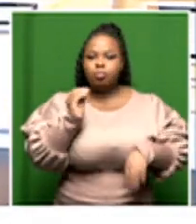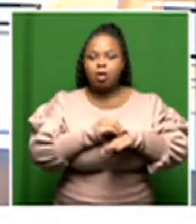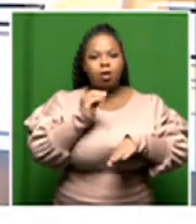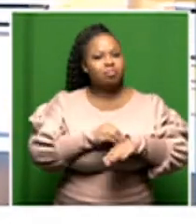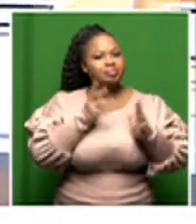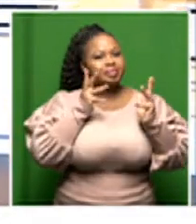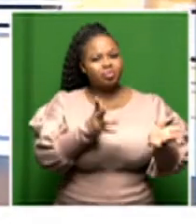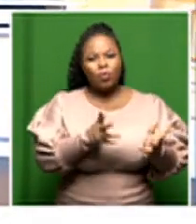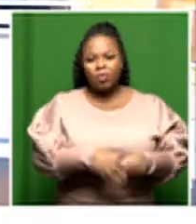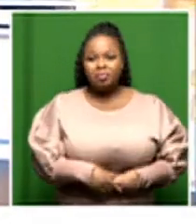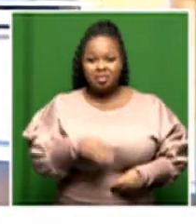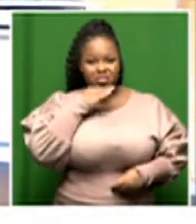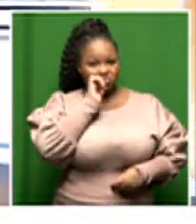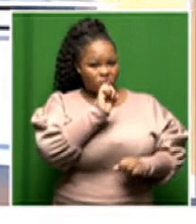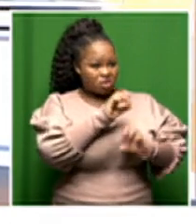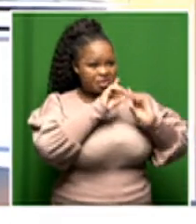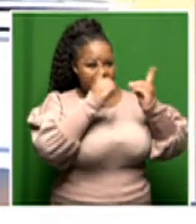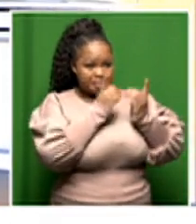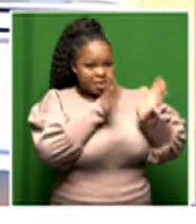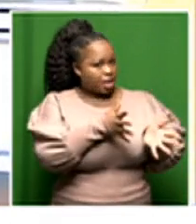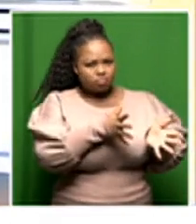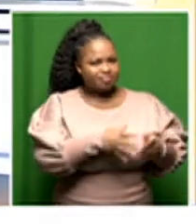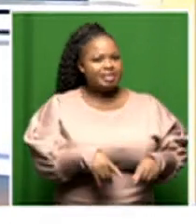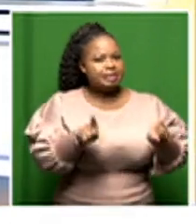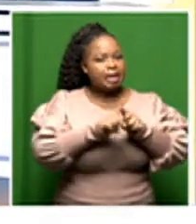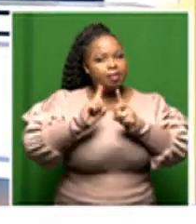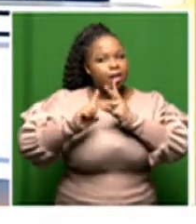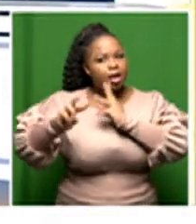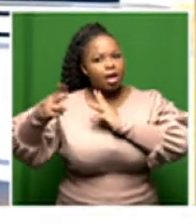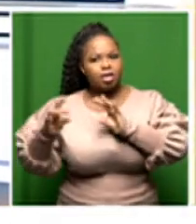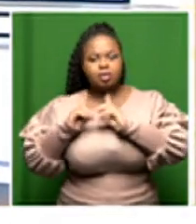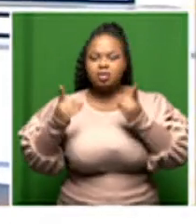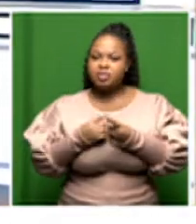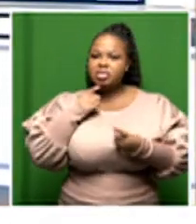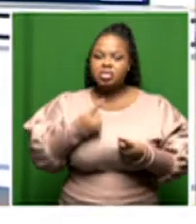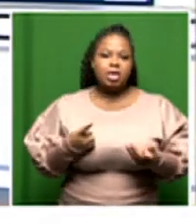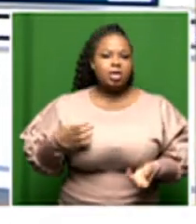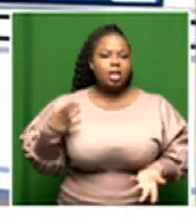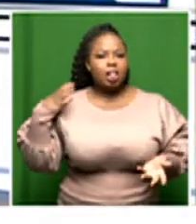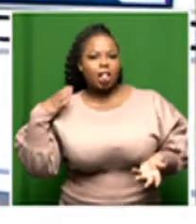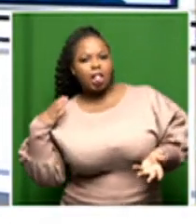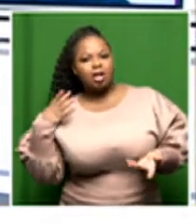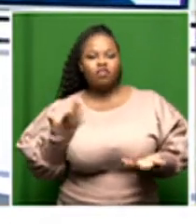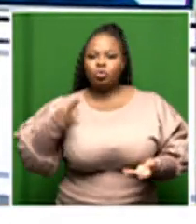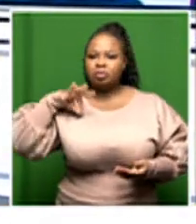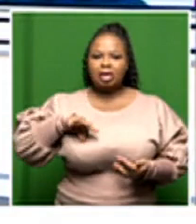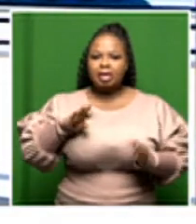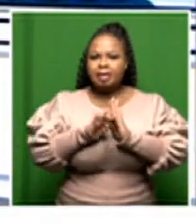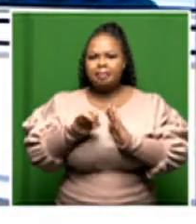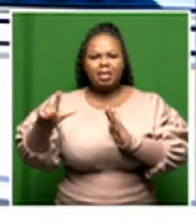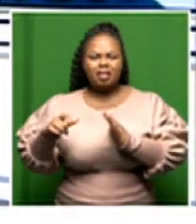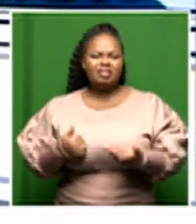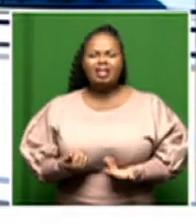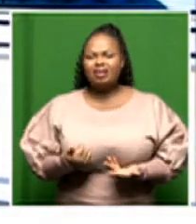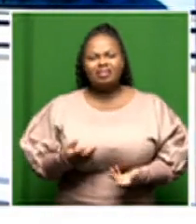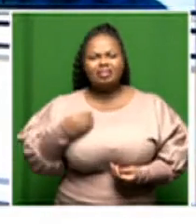department. This is something that every department is complaining about, that the wage bill is too heavy. So I suppose one needs